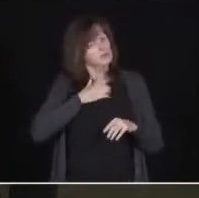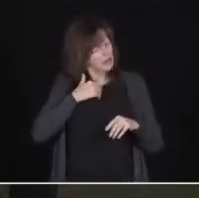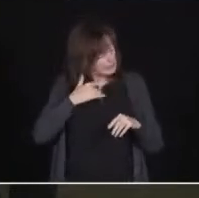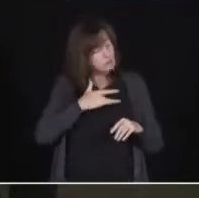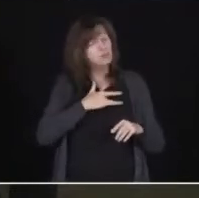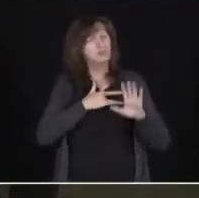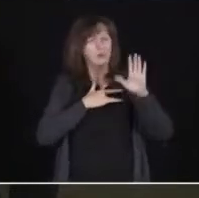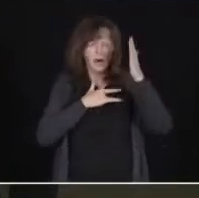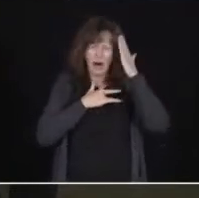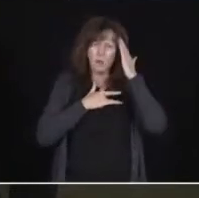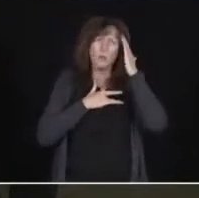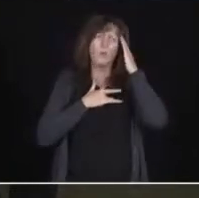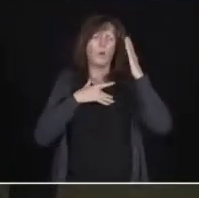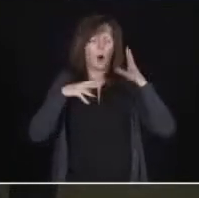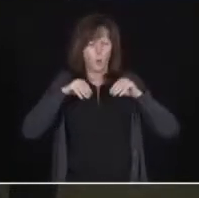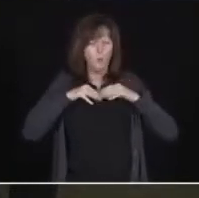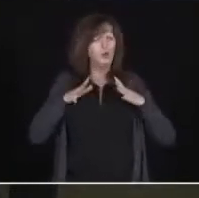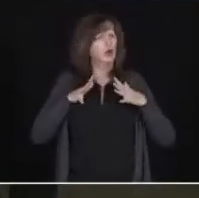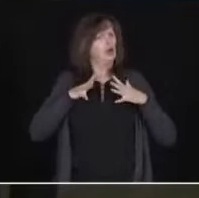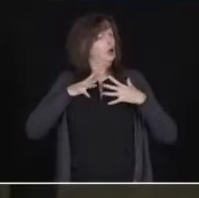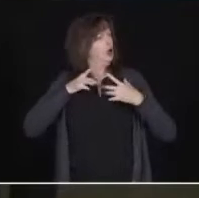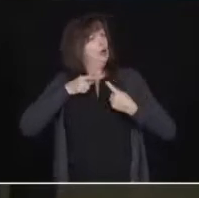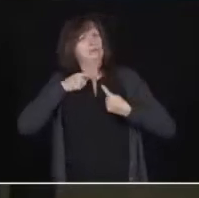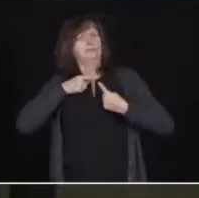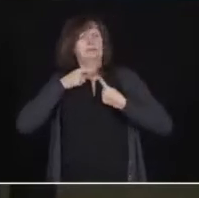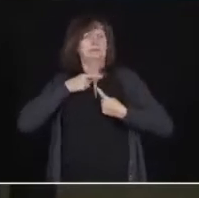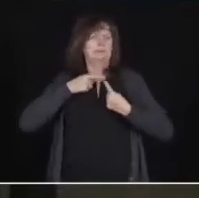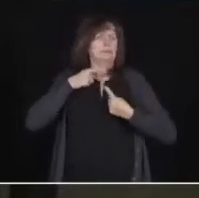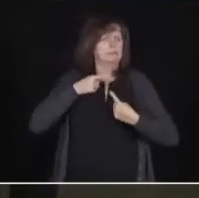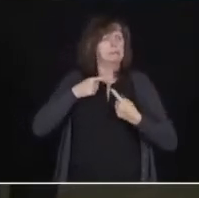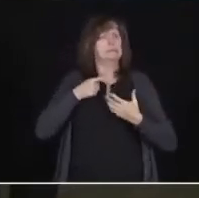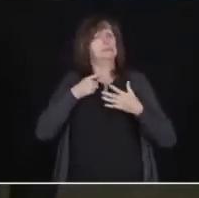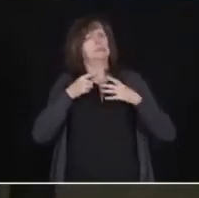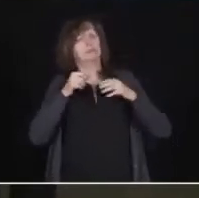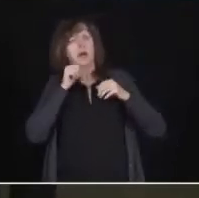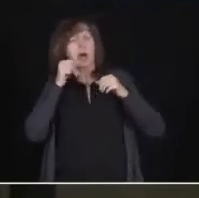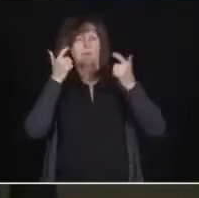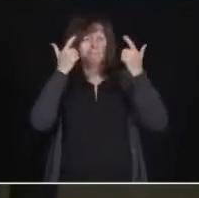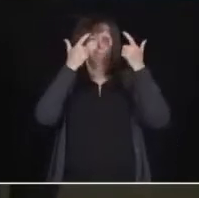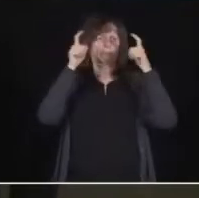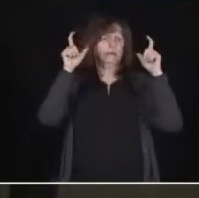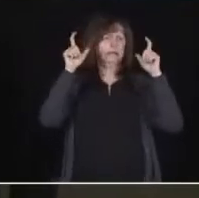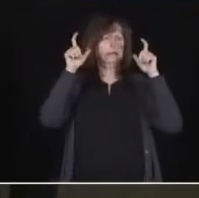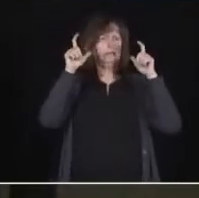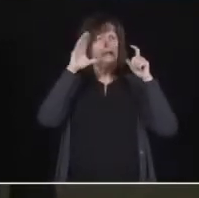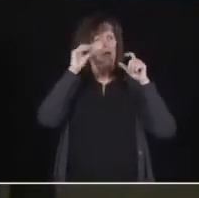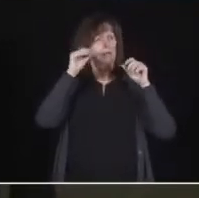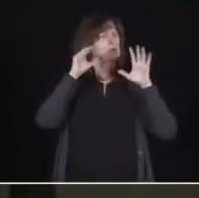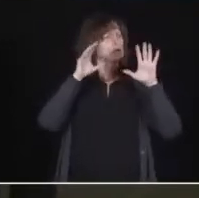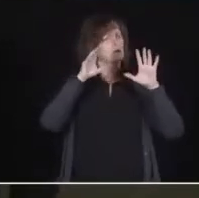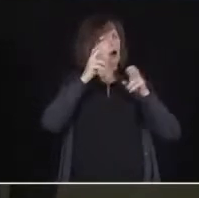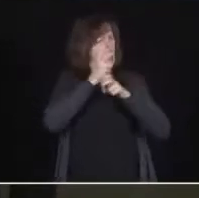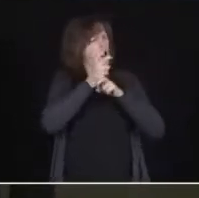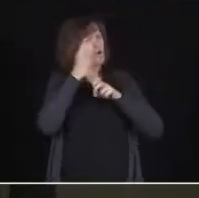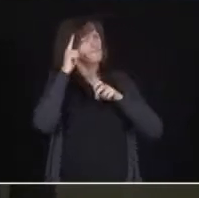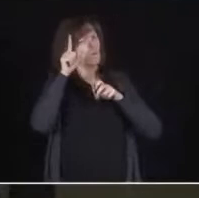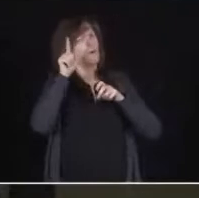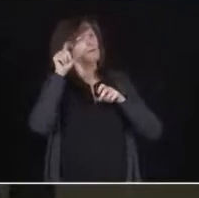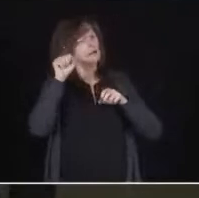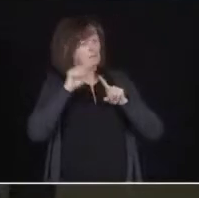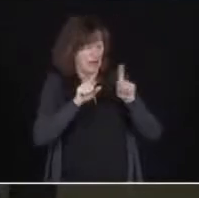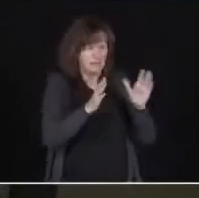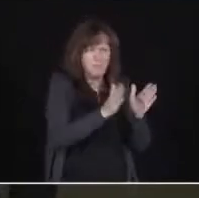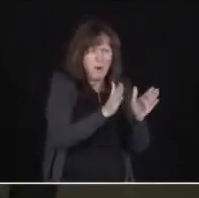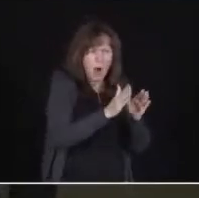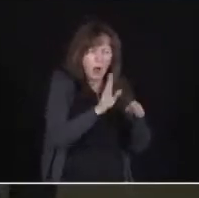and especially the small, not the massive franchises. They're hurting, but these small businesses. And we're doing everything